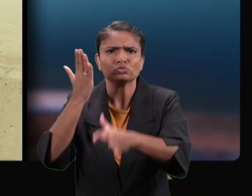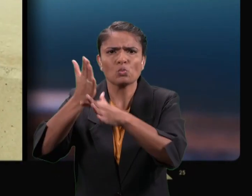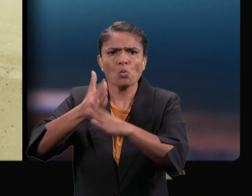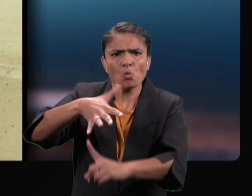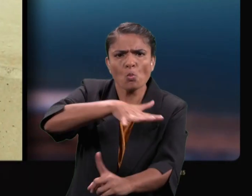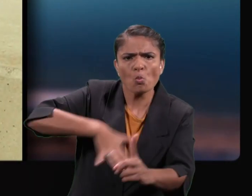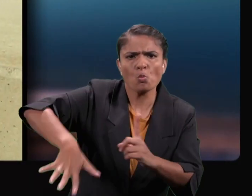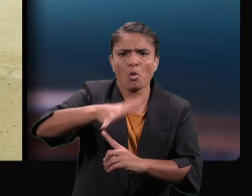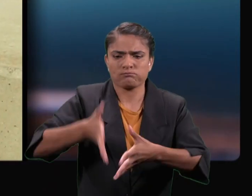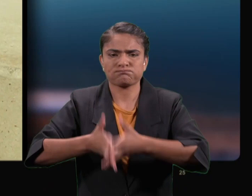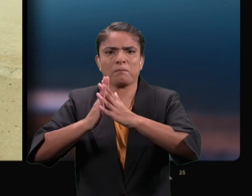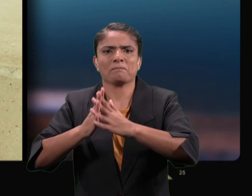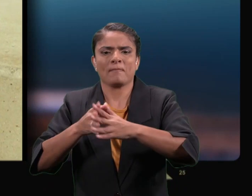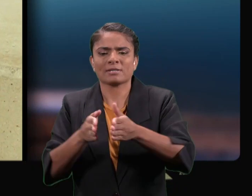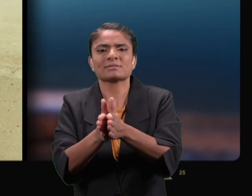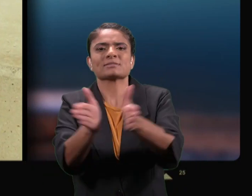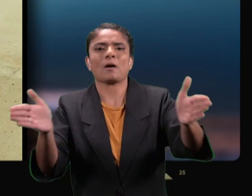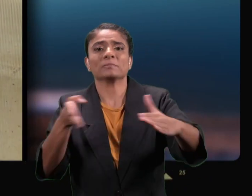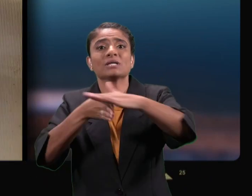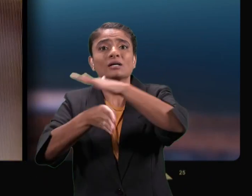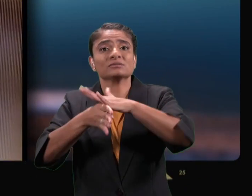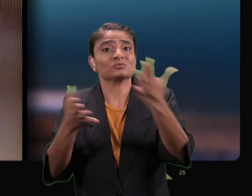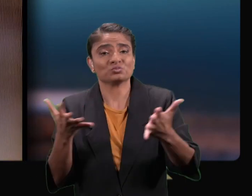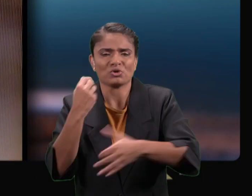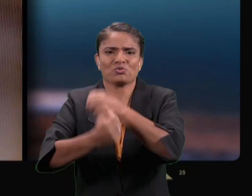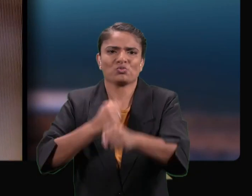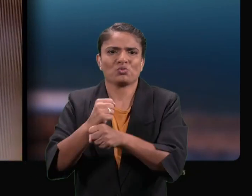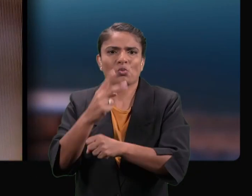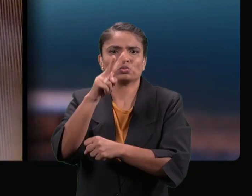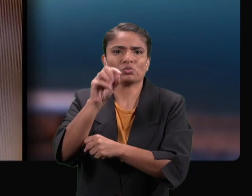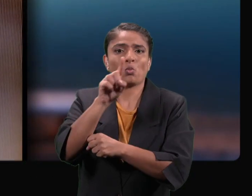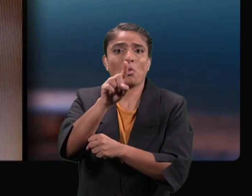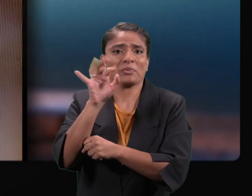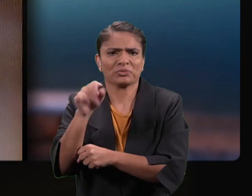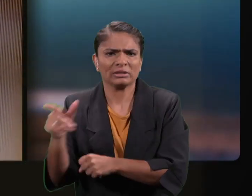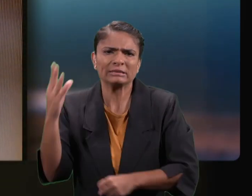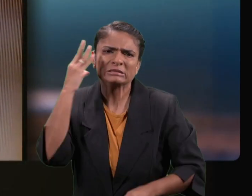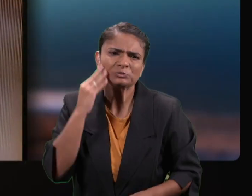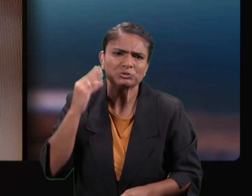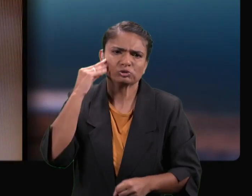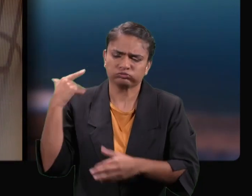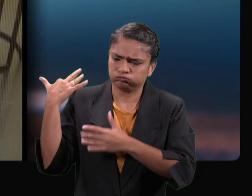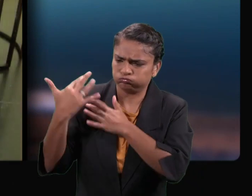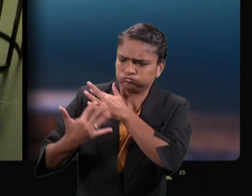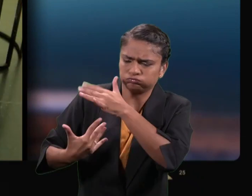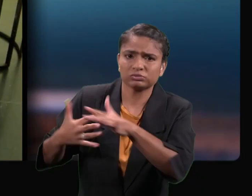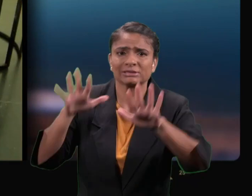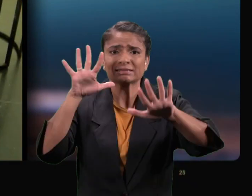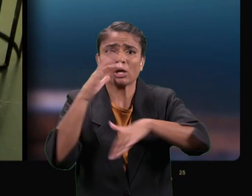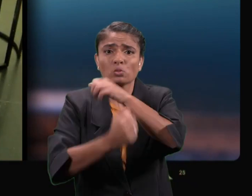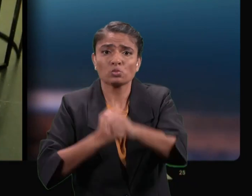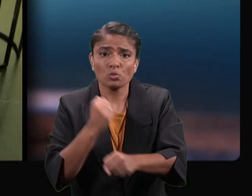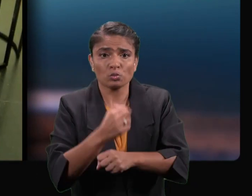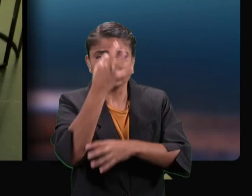skills development practices. Founder of Dimensional Access Techniques in 2013. His experience has been gained from over 10 years working